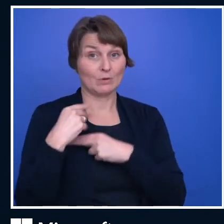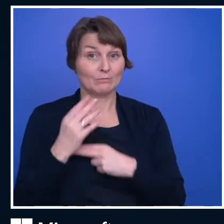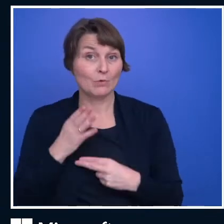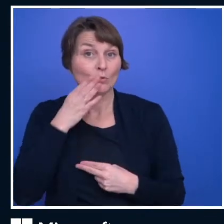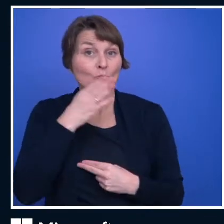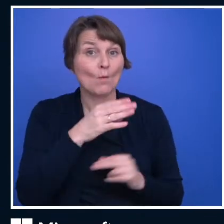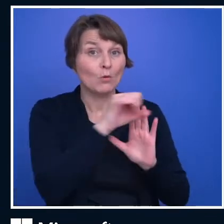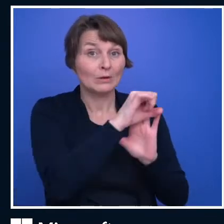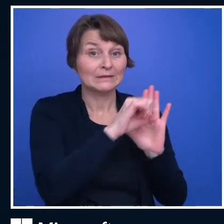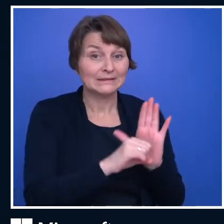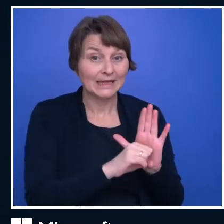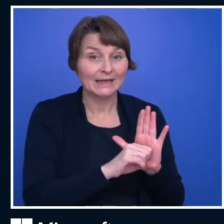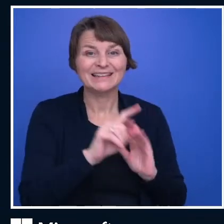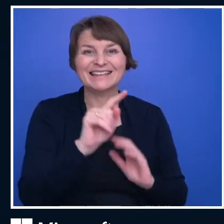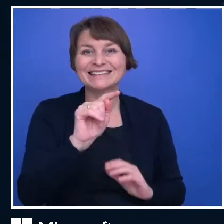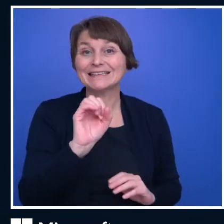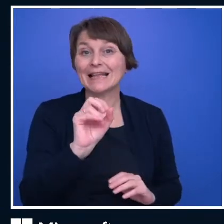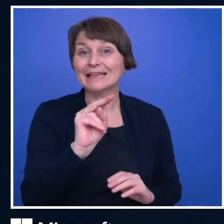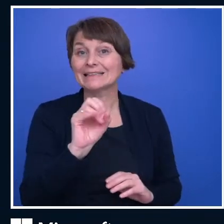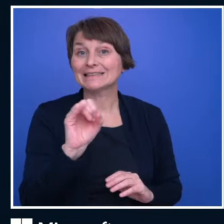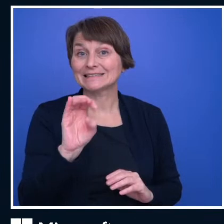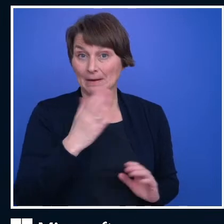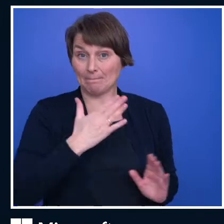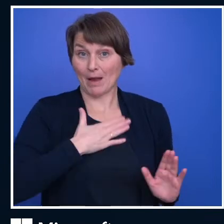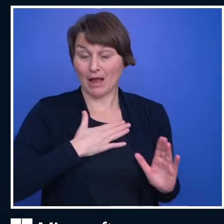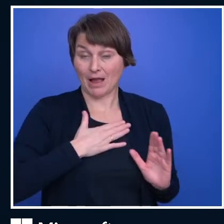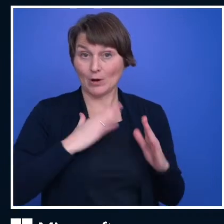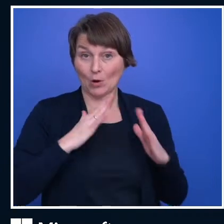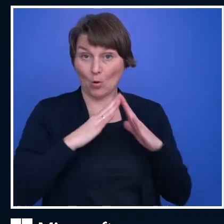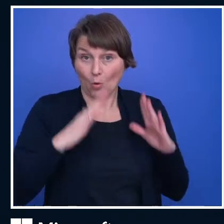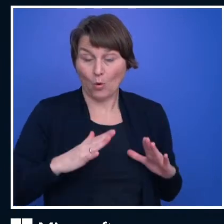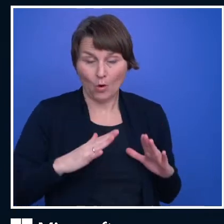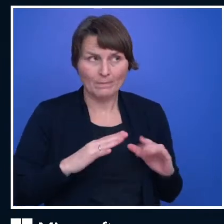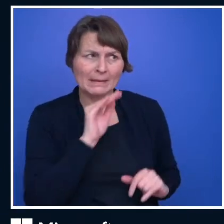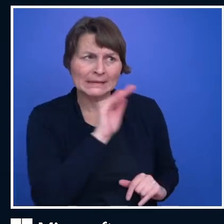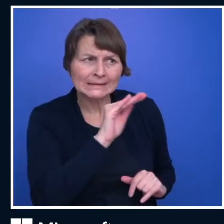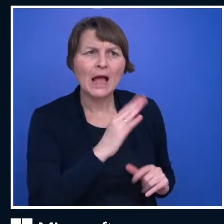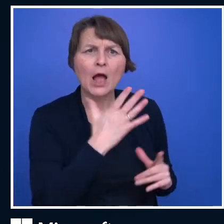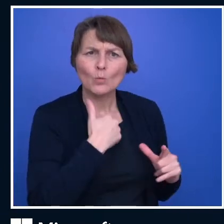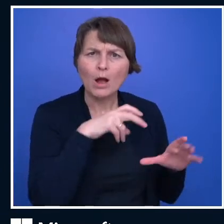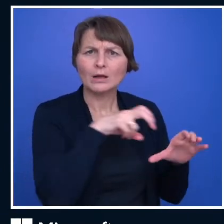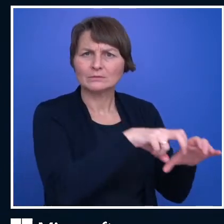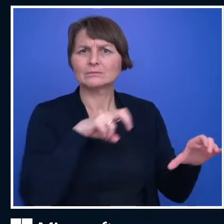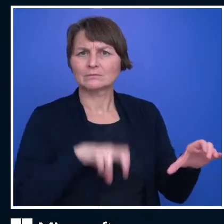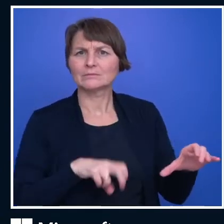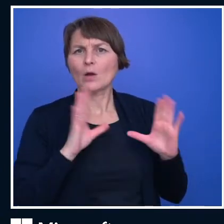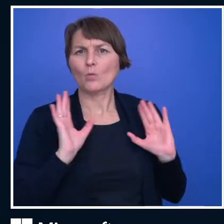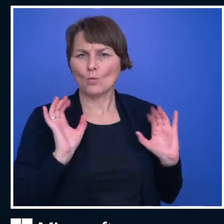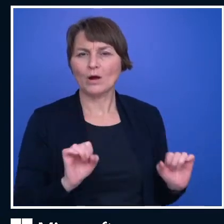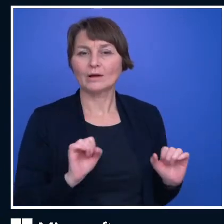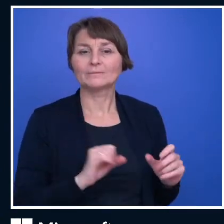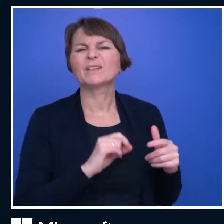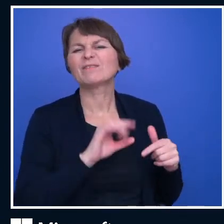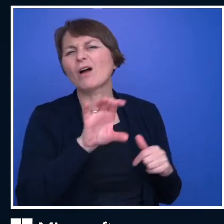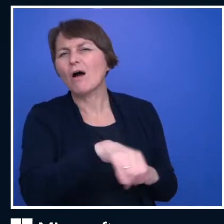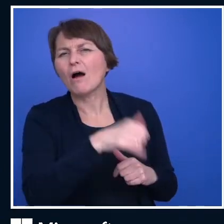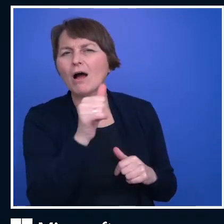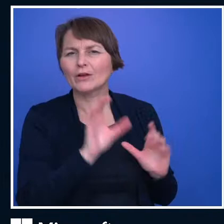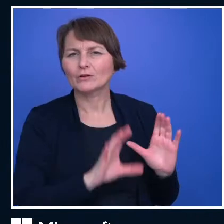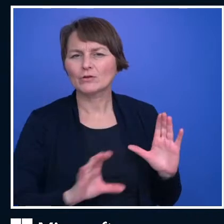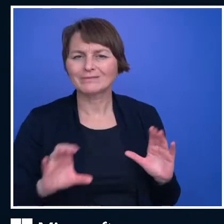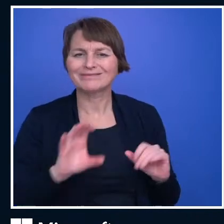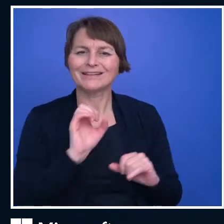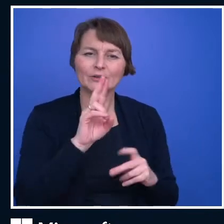need laws for the ability to opt out. Countries of Canada, the EU, UK, Switzerland, and